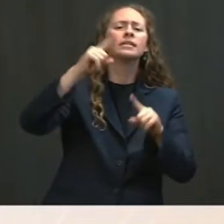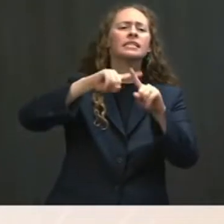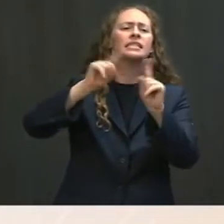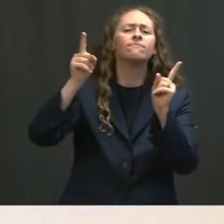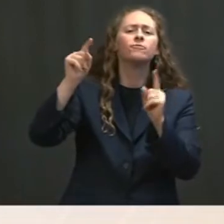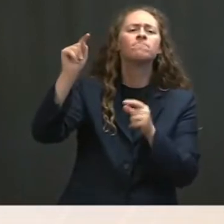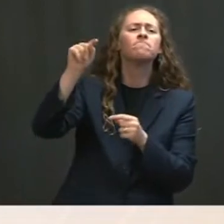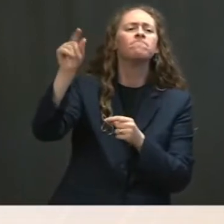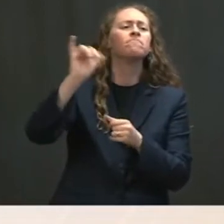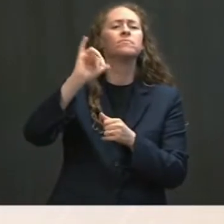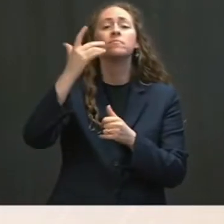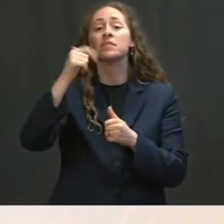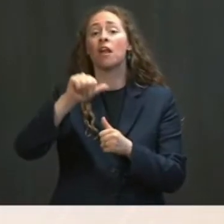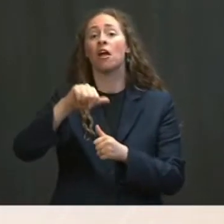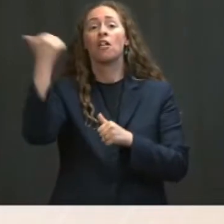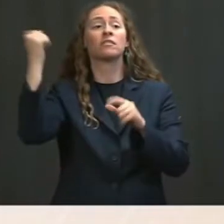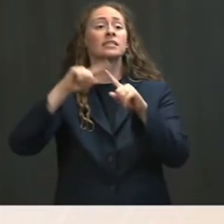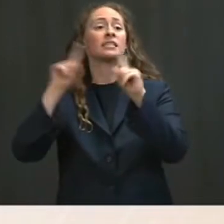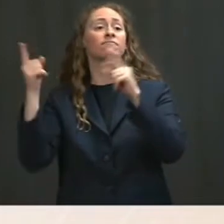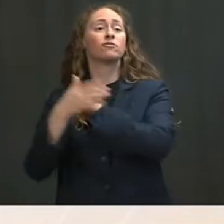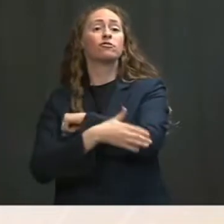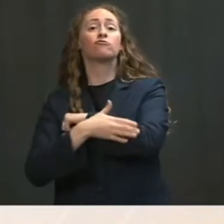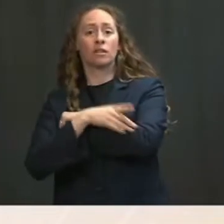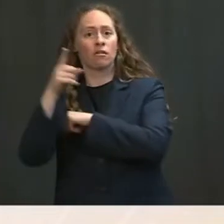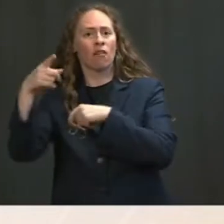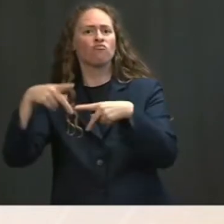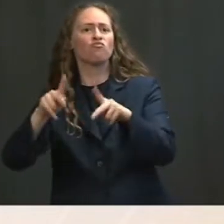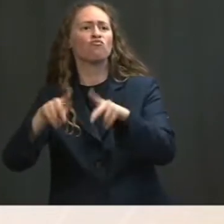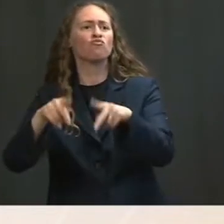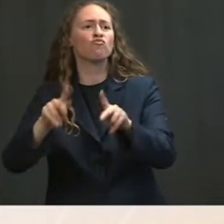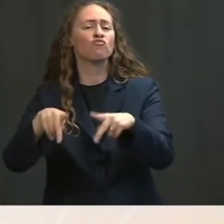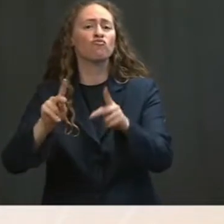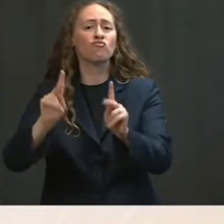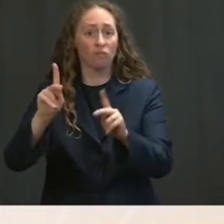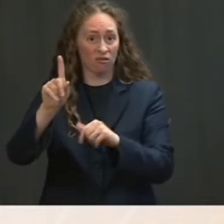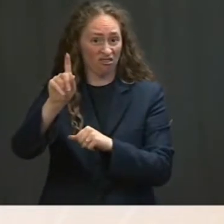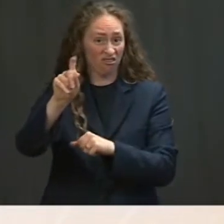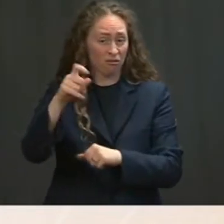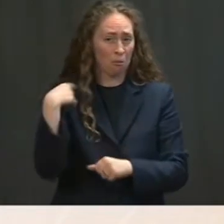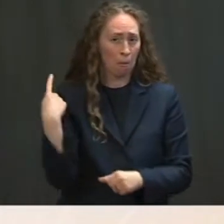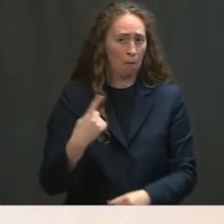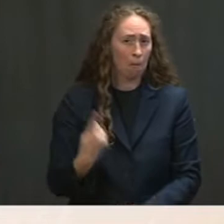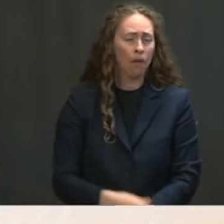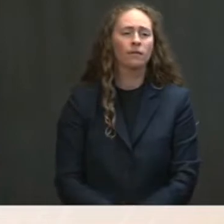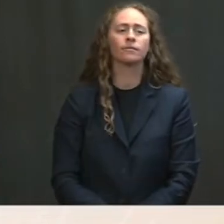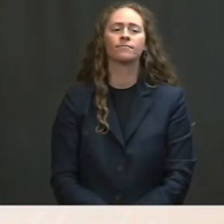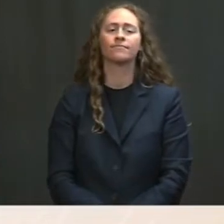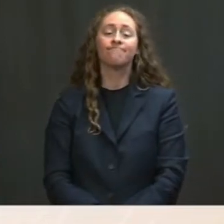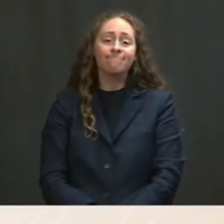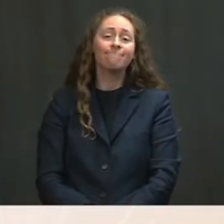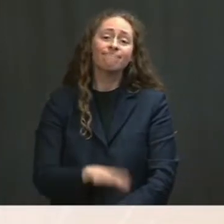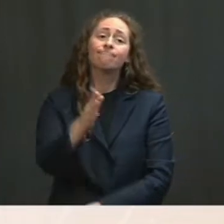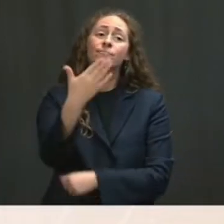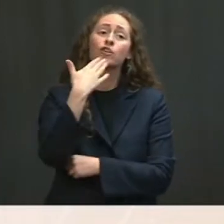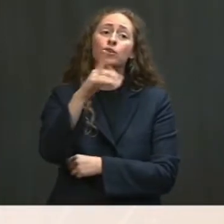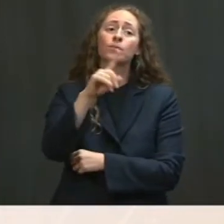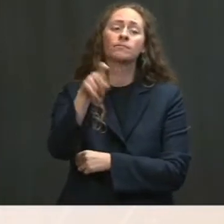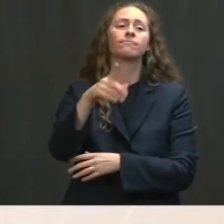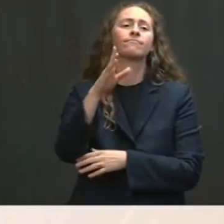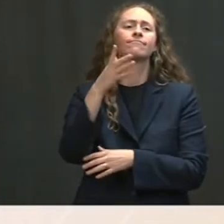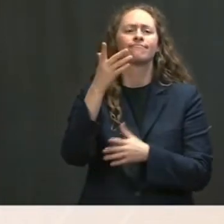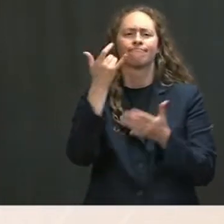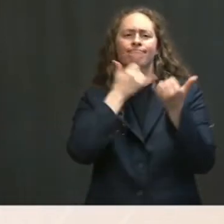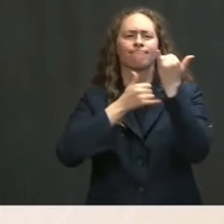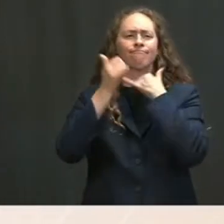states behind this disinformation? Well, Andrea, thank you for that question. The misinformation that we're seeing comes from multiple